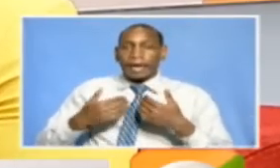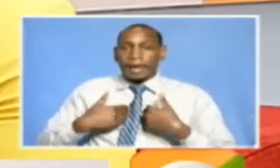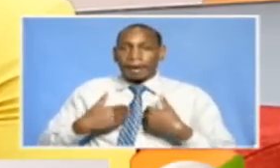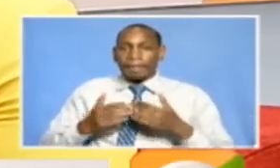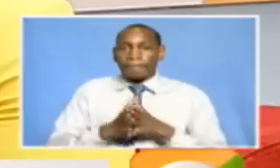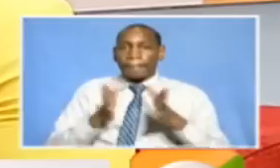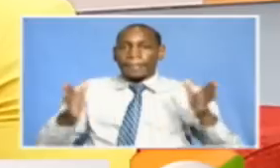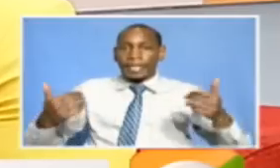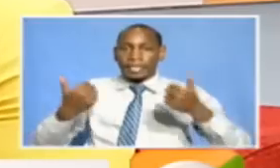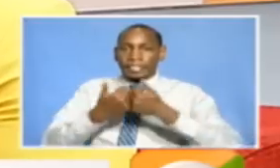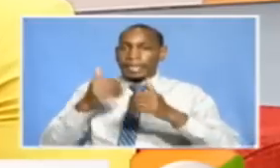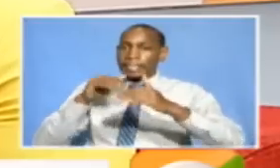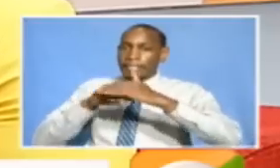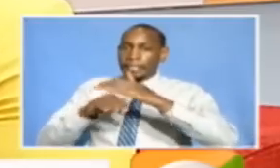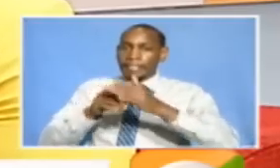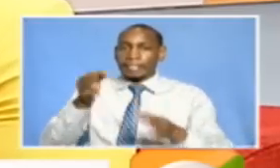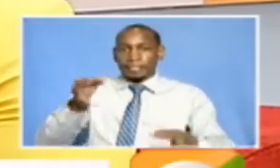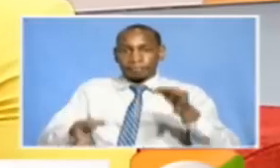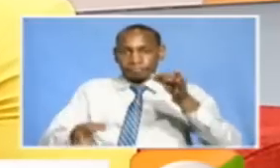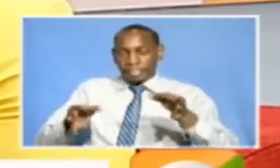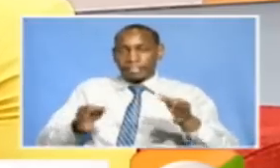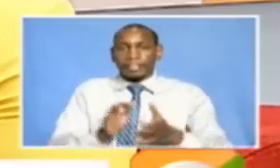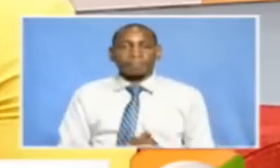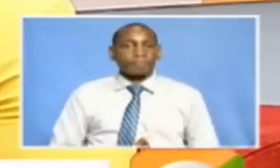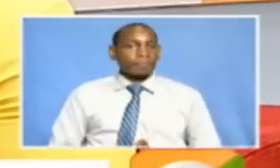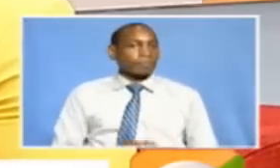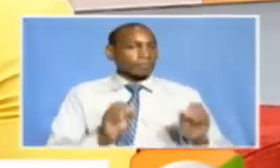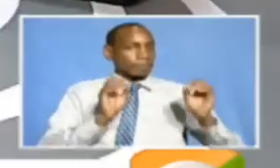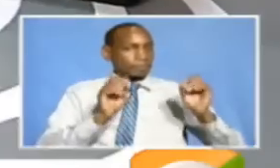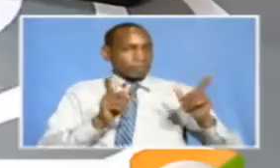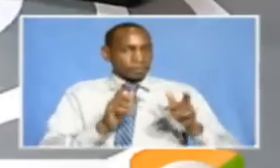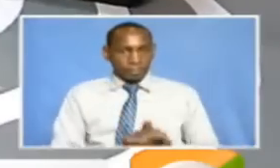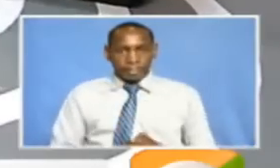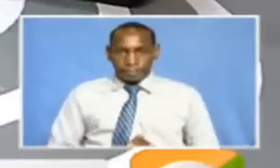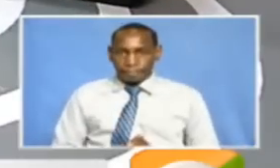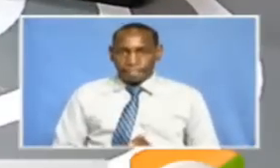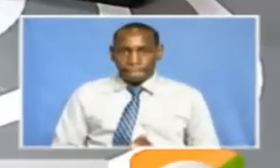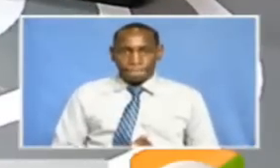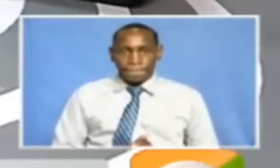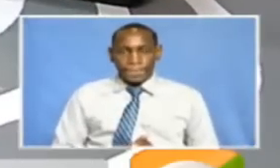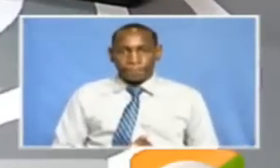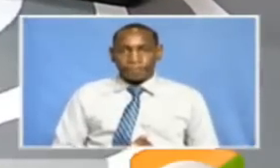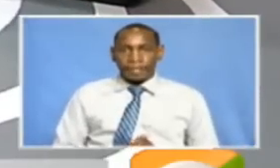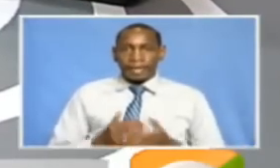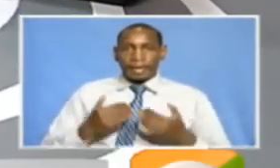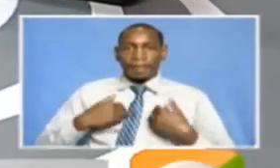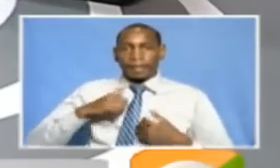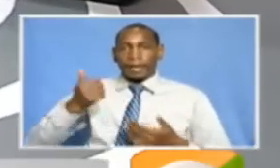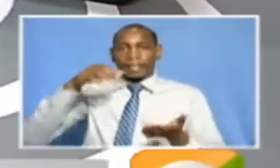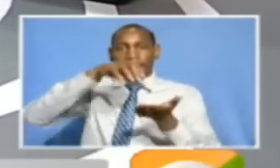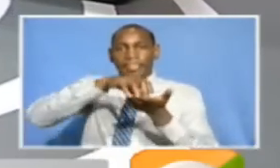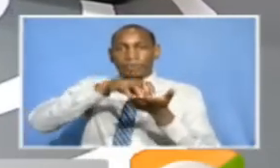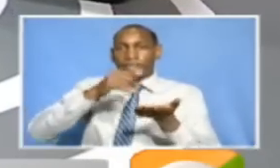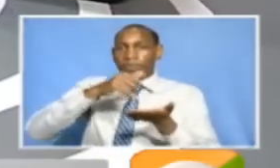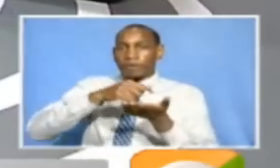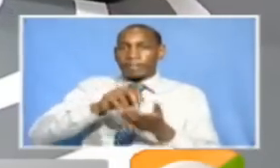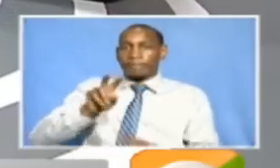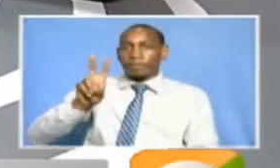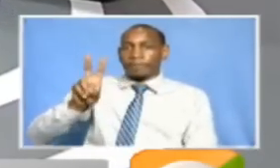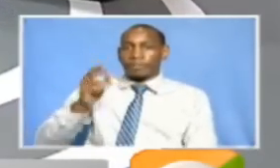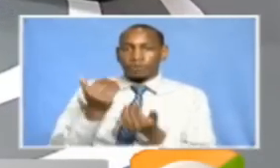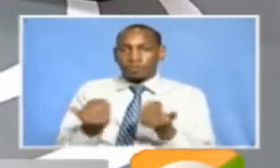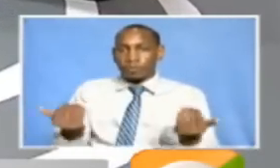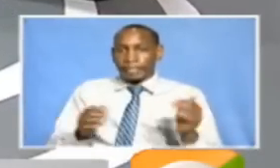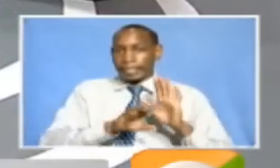in as far as access to justice is concerned. Right. Yes. And there's also this blurry area where if it's involving two minors,